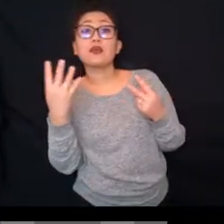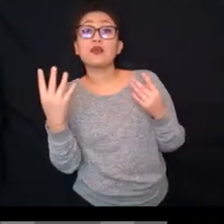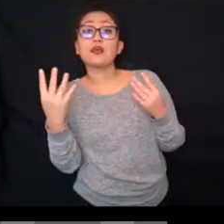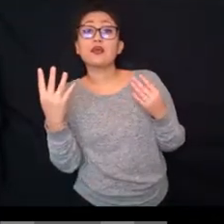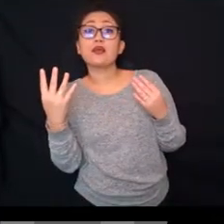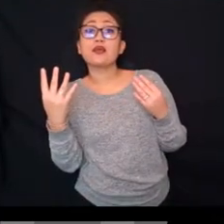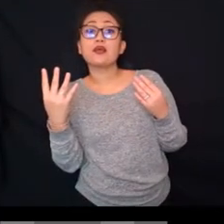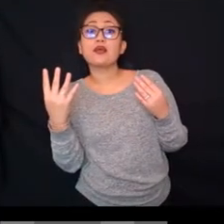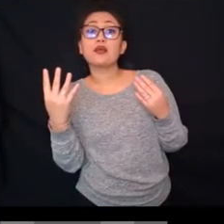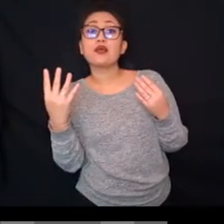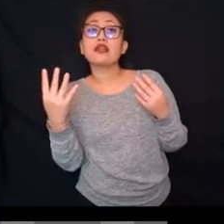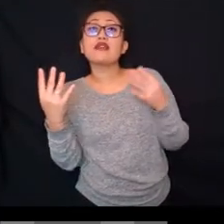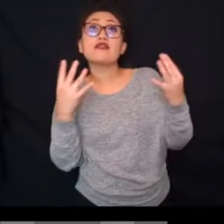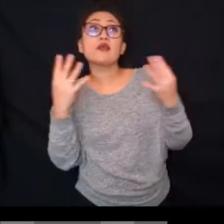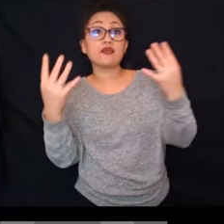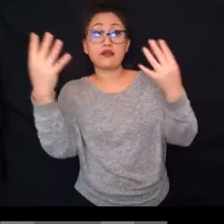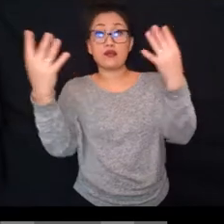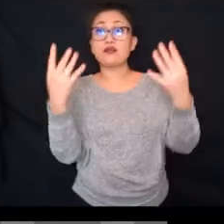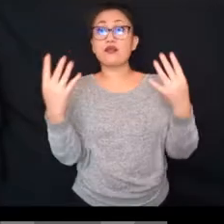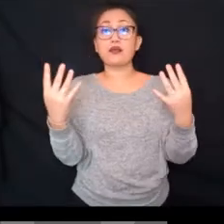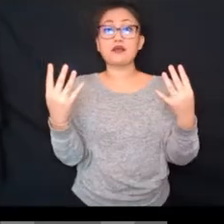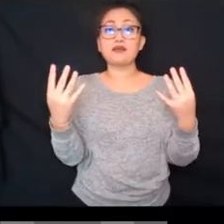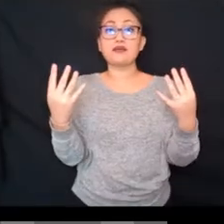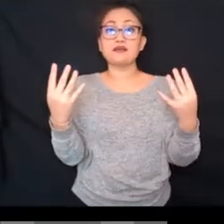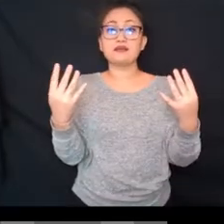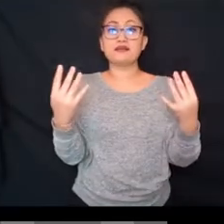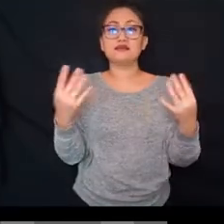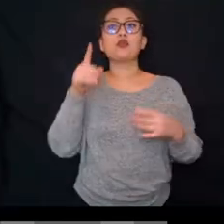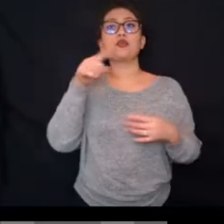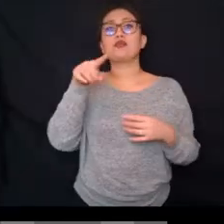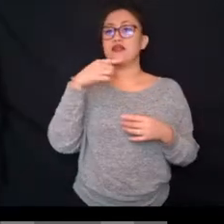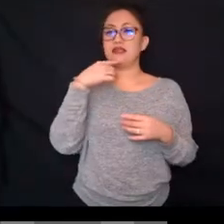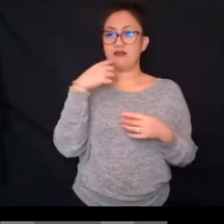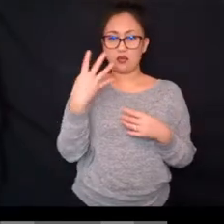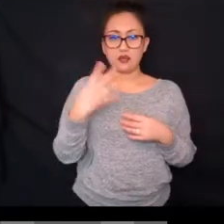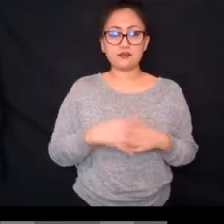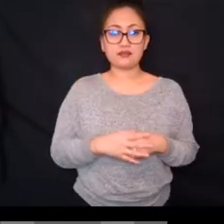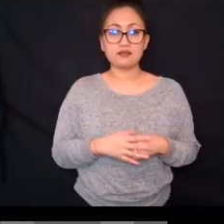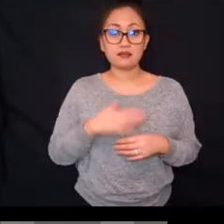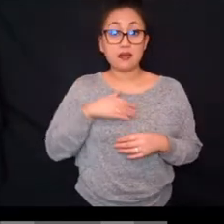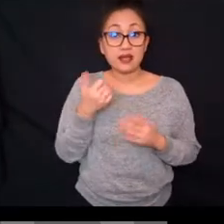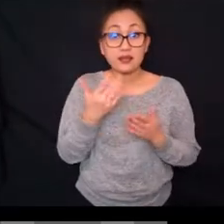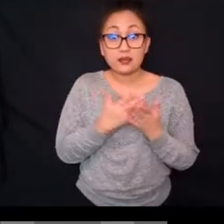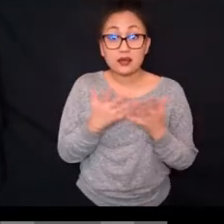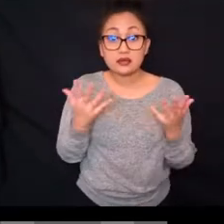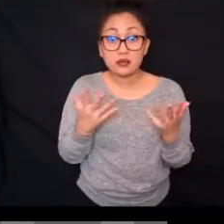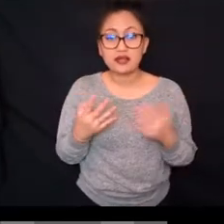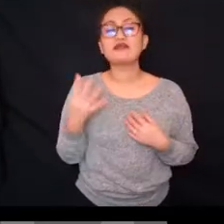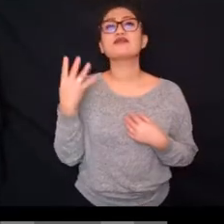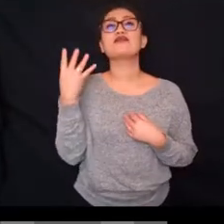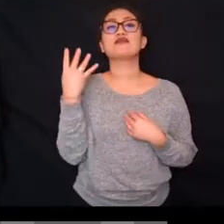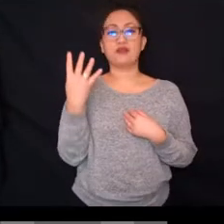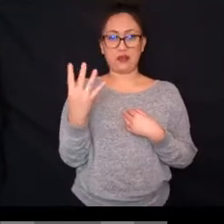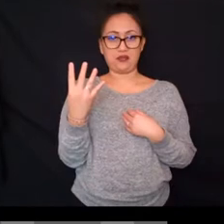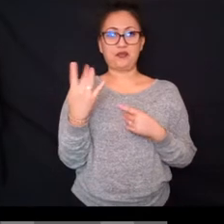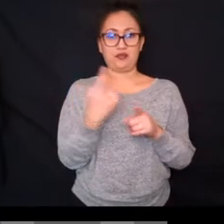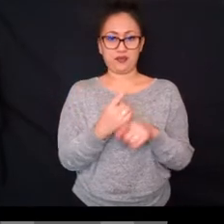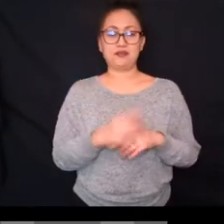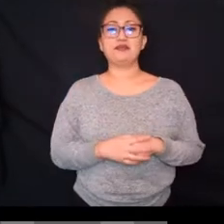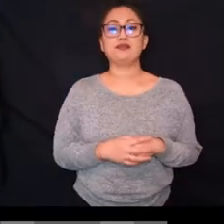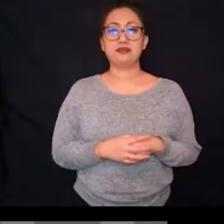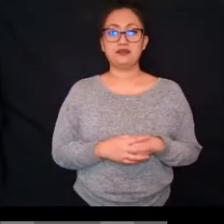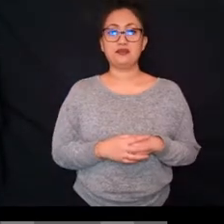Oh, we sure. 4. Pace is 4. Let's see. What's my other part? 4. All right.